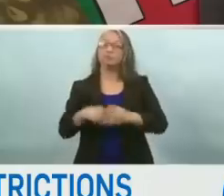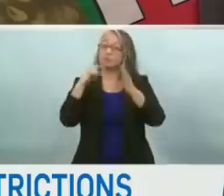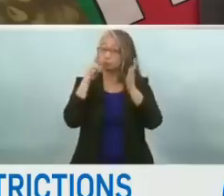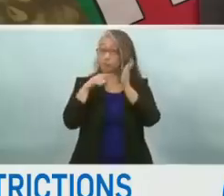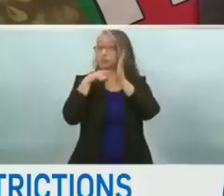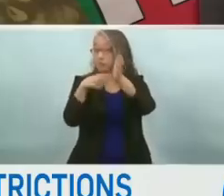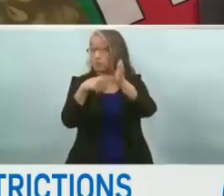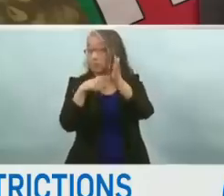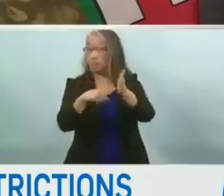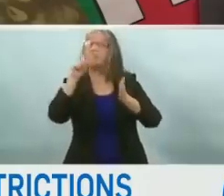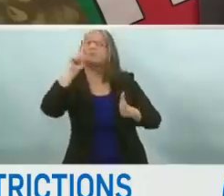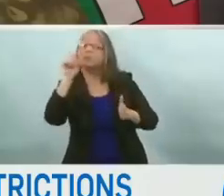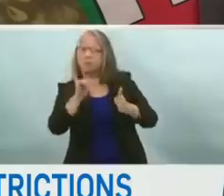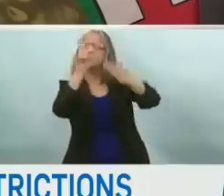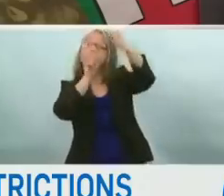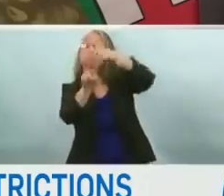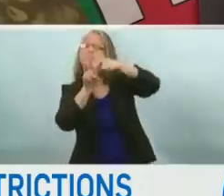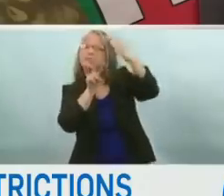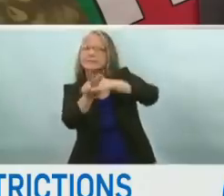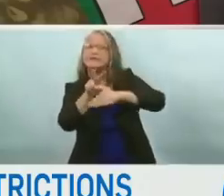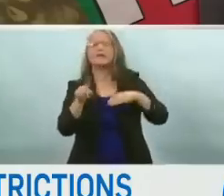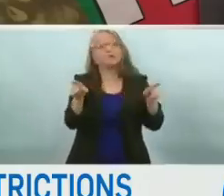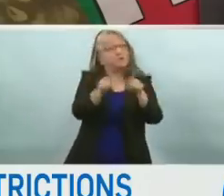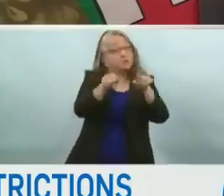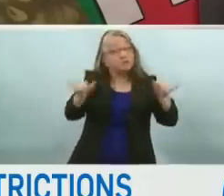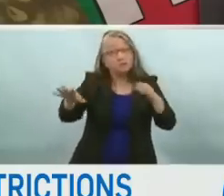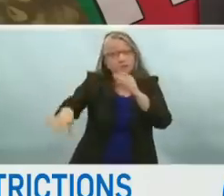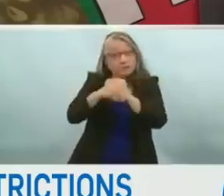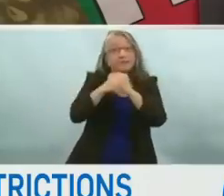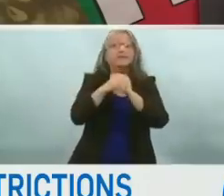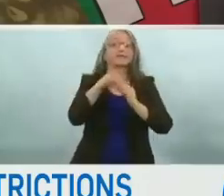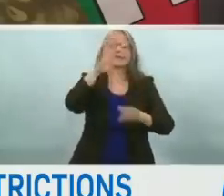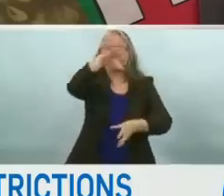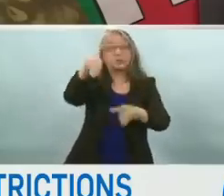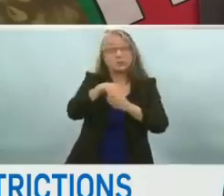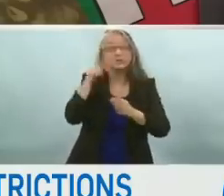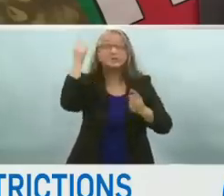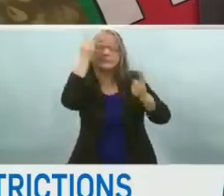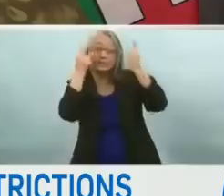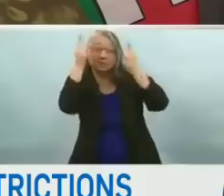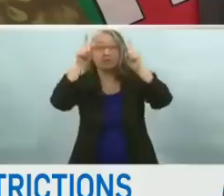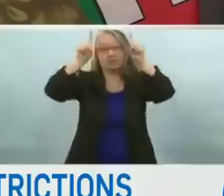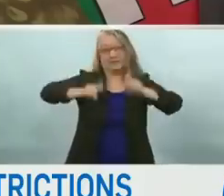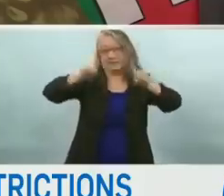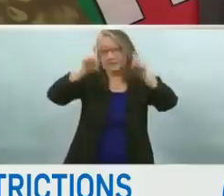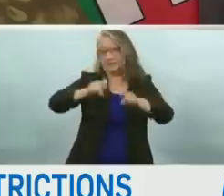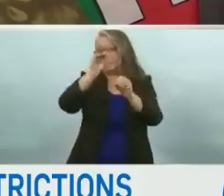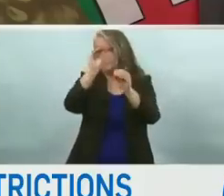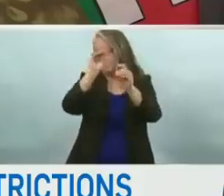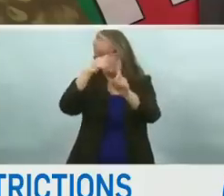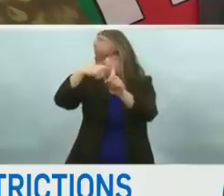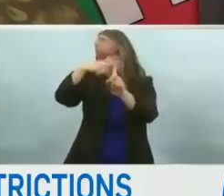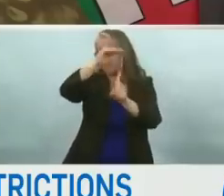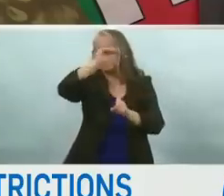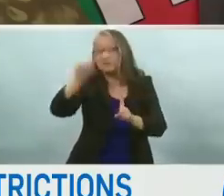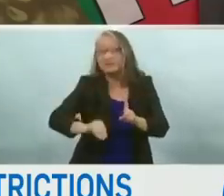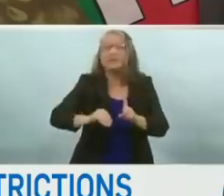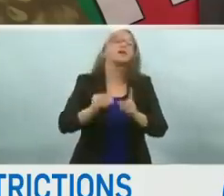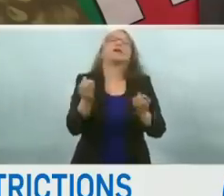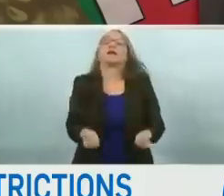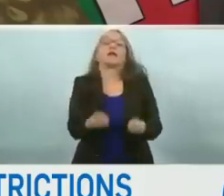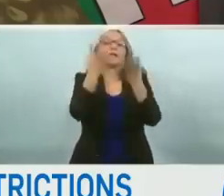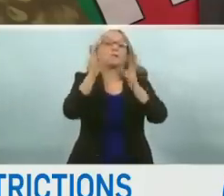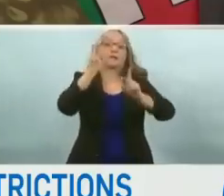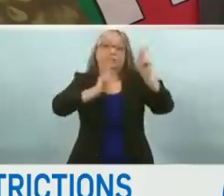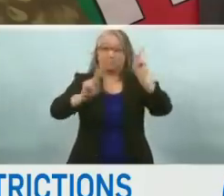The projections are concerning, and so we know if we don't take further steps, we certainly are at risk of overwhelming that healthcare